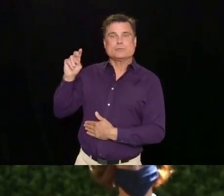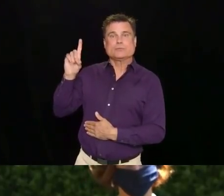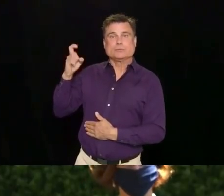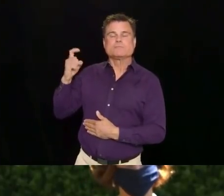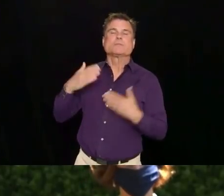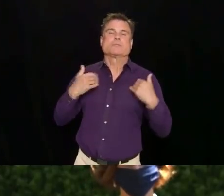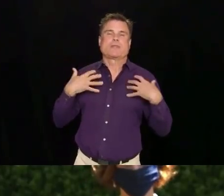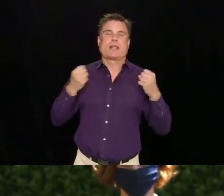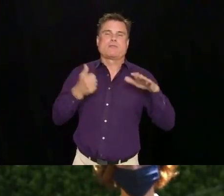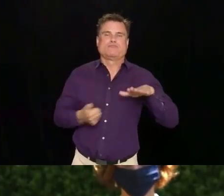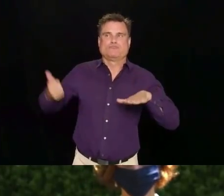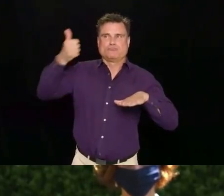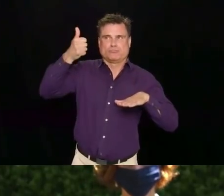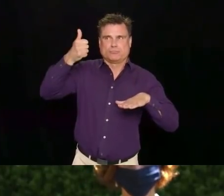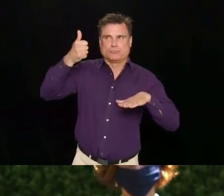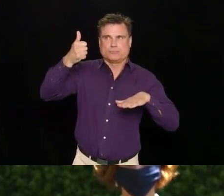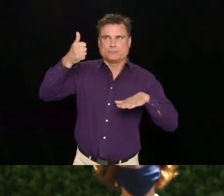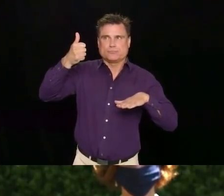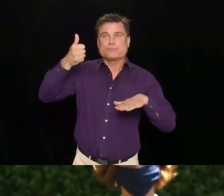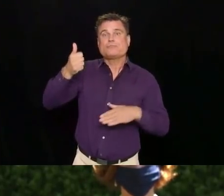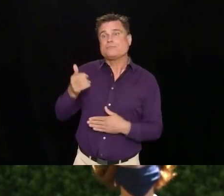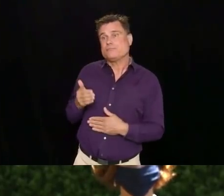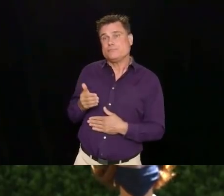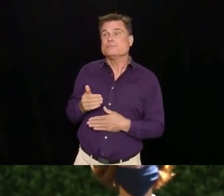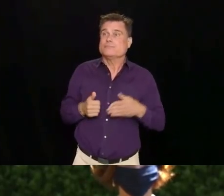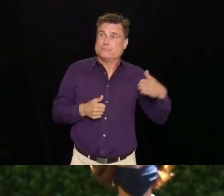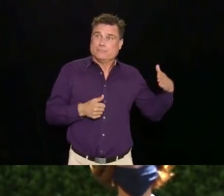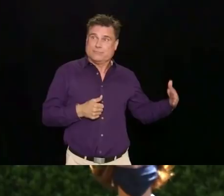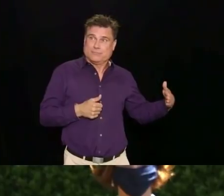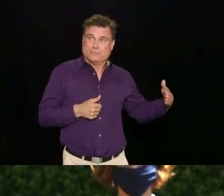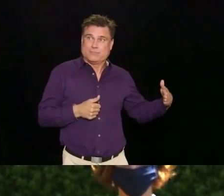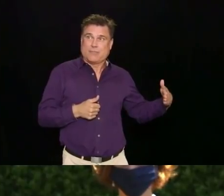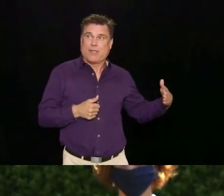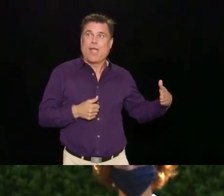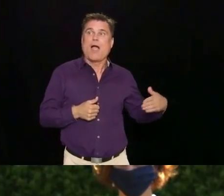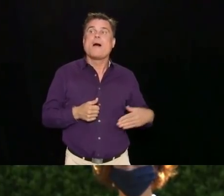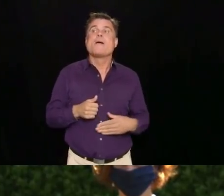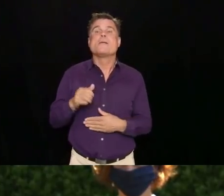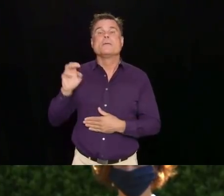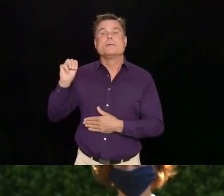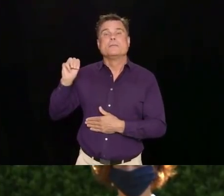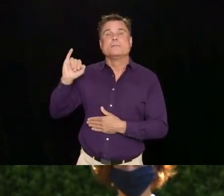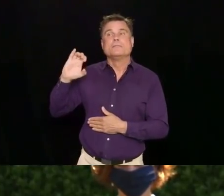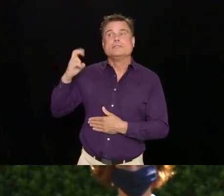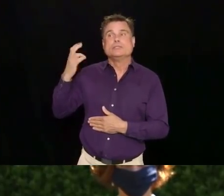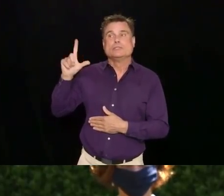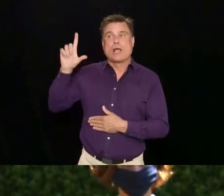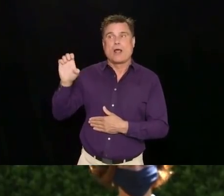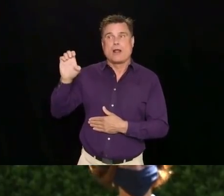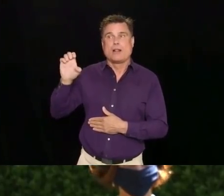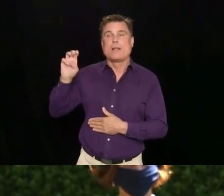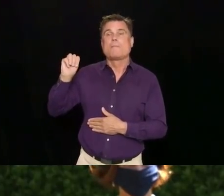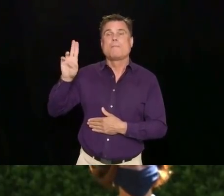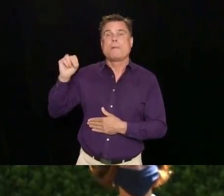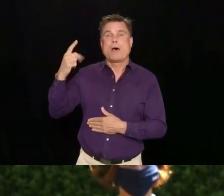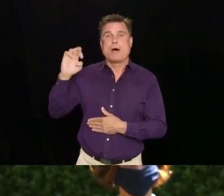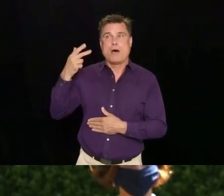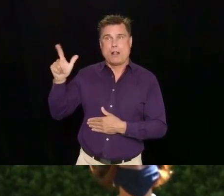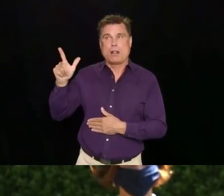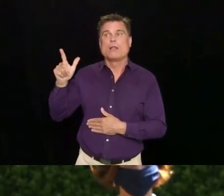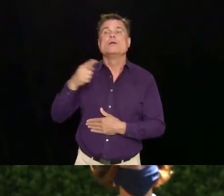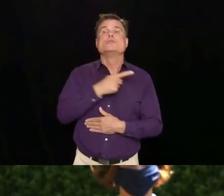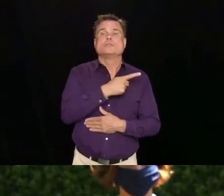Health. To my right, to your left, is Michelle Mungall, who is the Minister for Jobs,